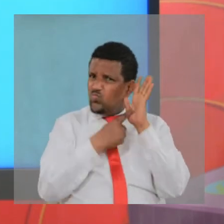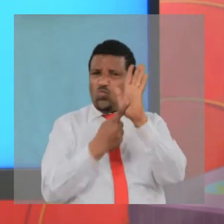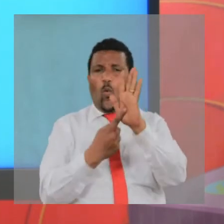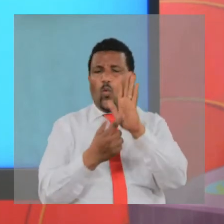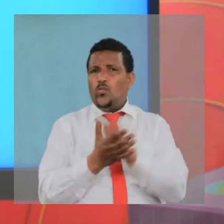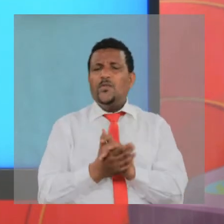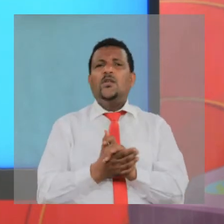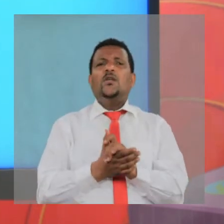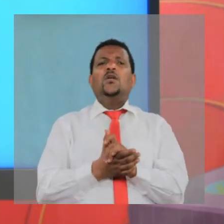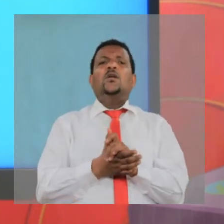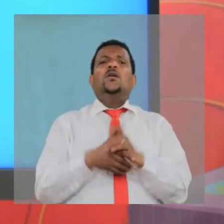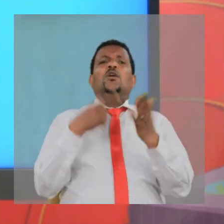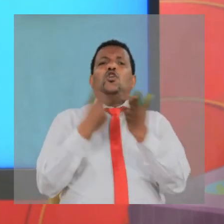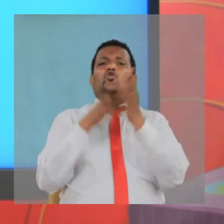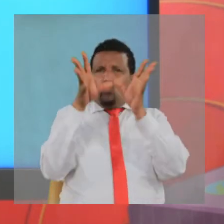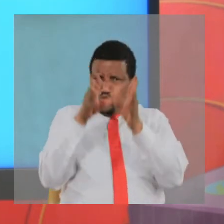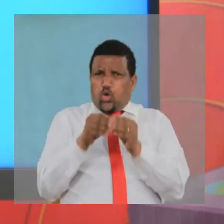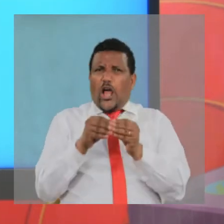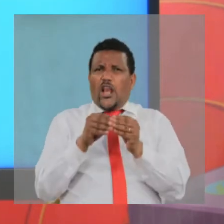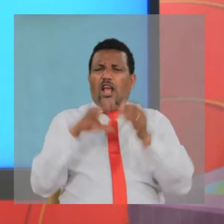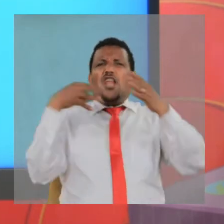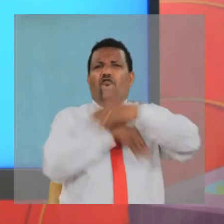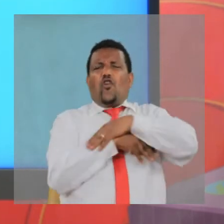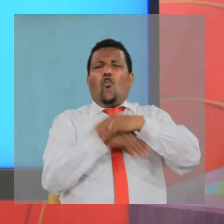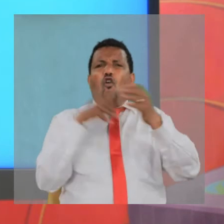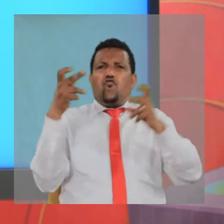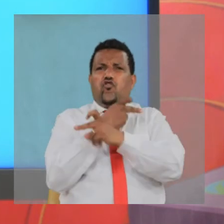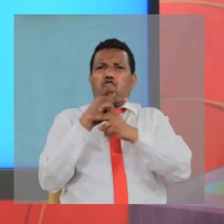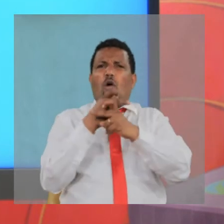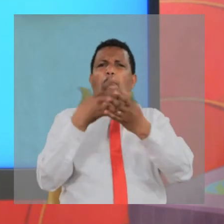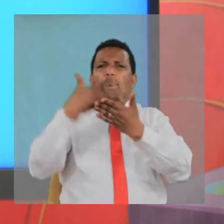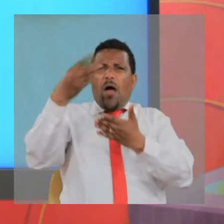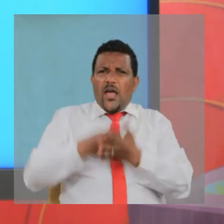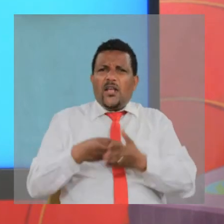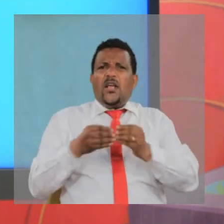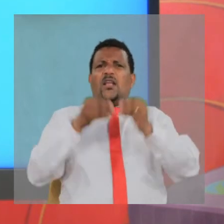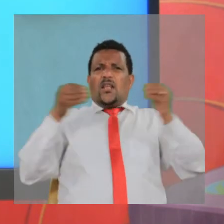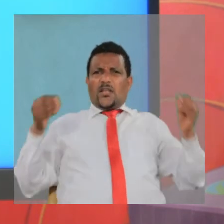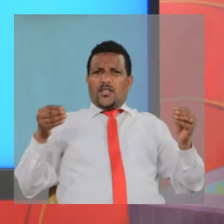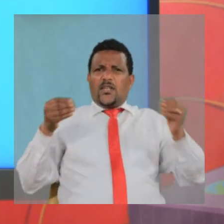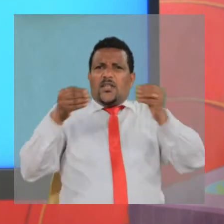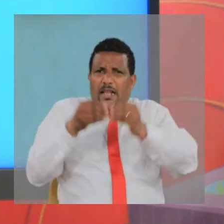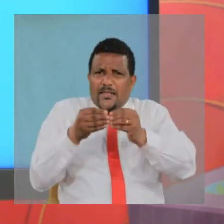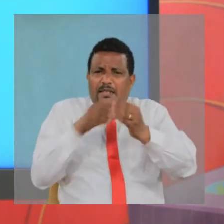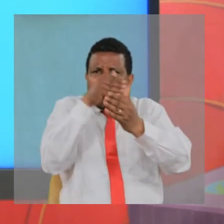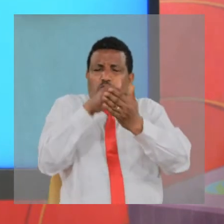you the total revenue of the firm when the buyer is elastic, inelastic, and unit elastic.